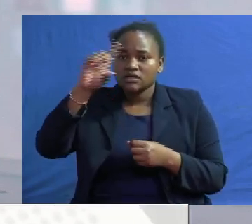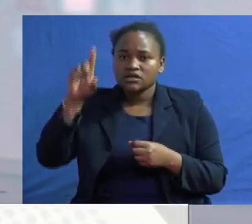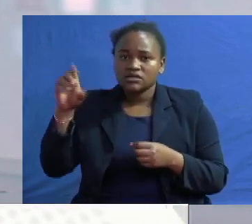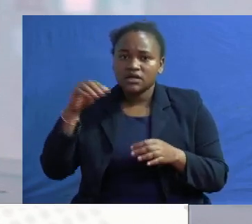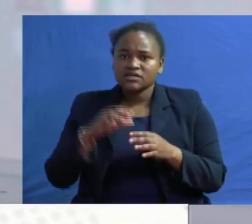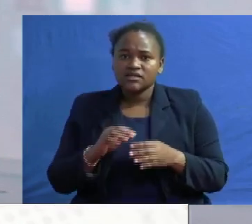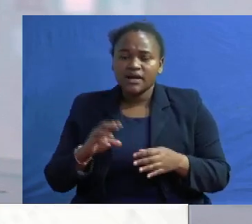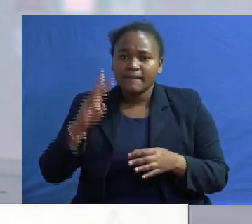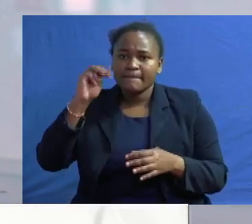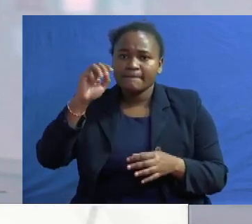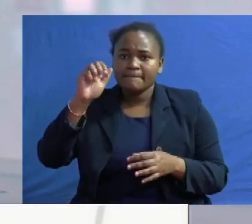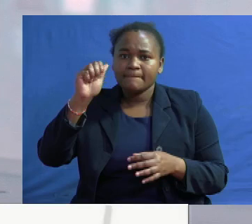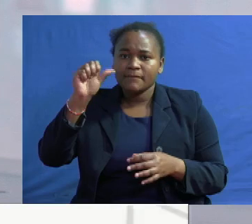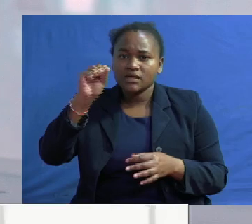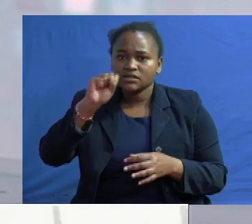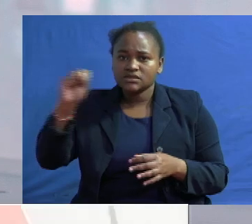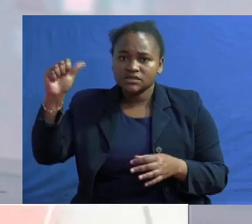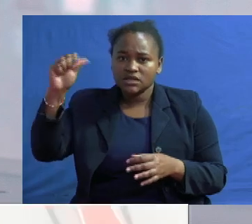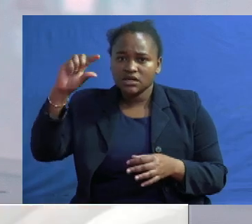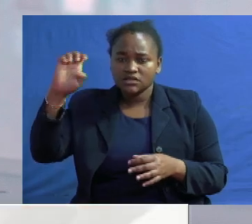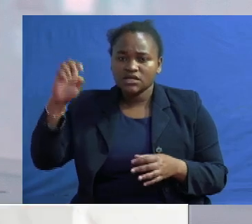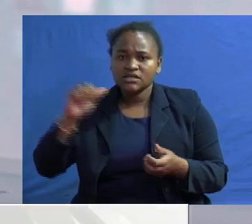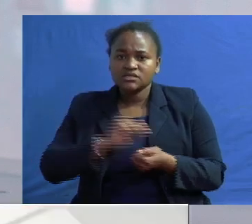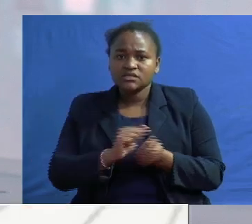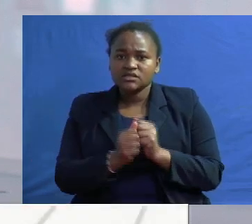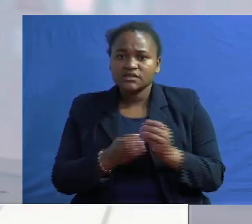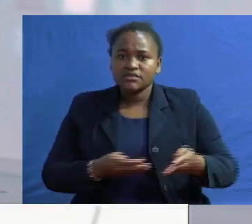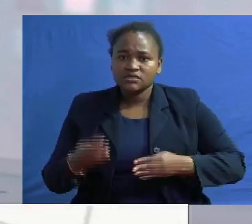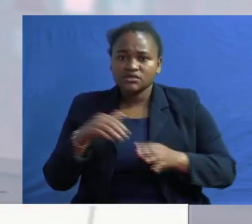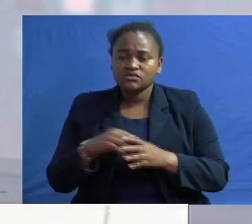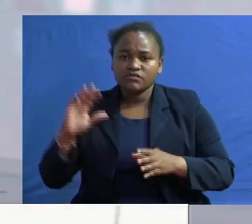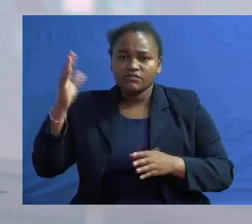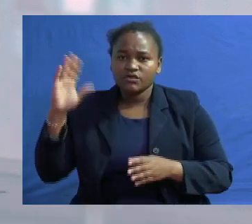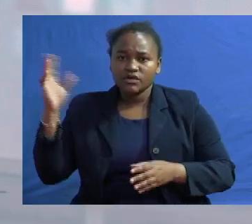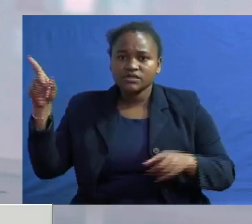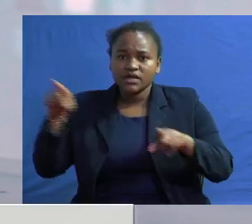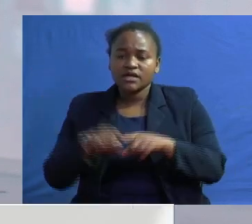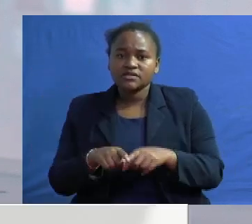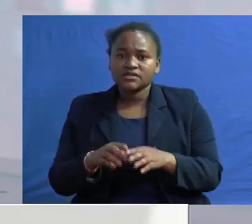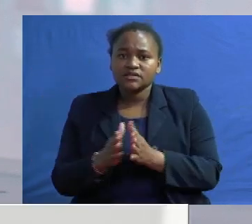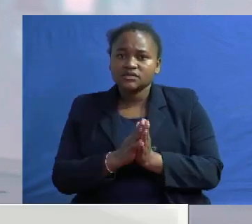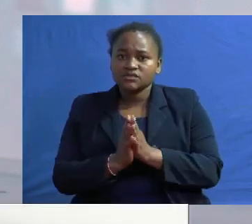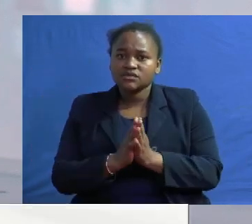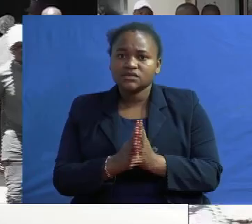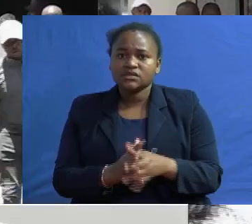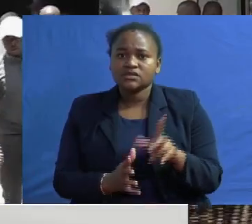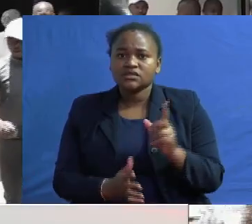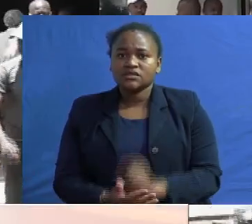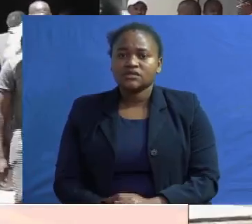been forced to relocate her business to the forest to avoid paying taxes, as Aisha Save reports.